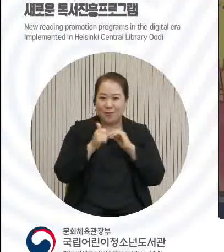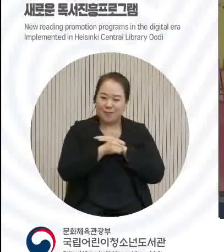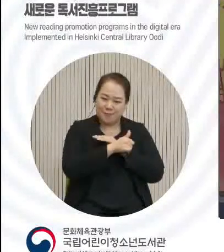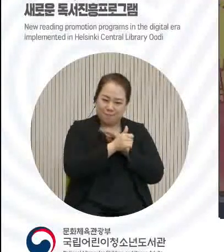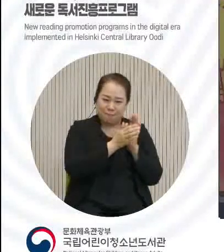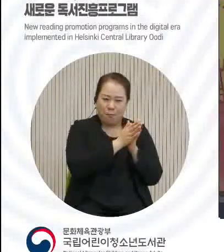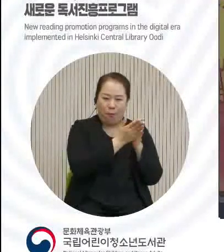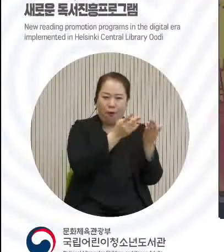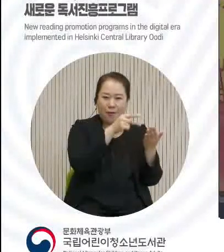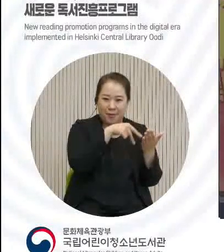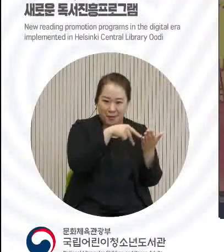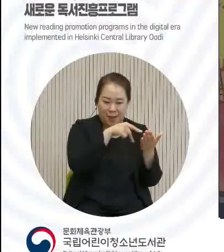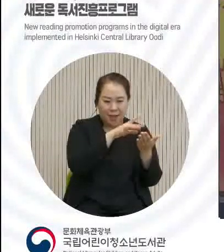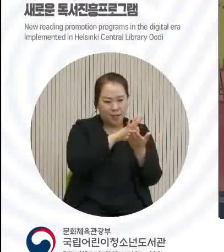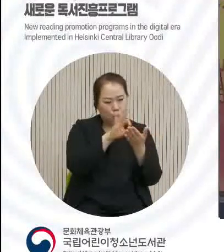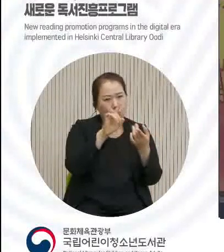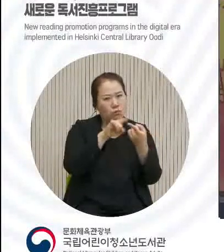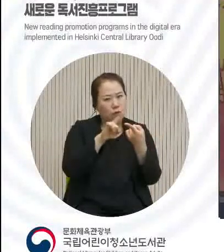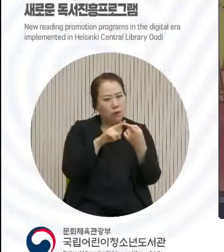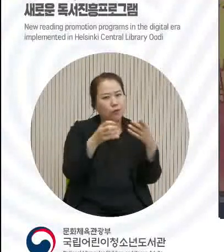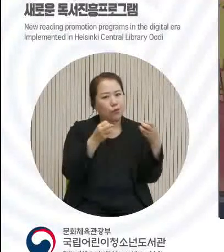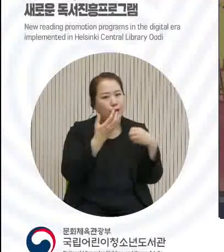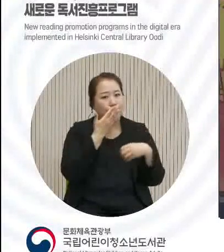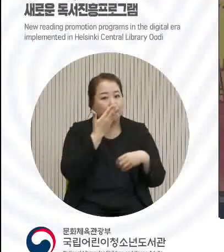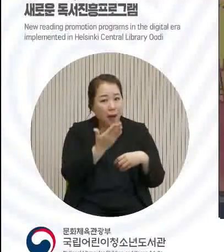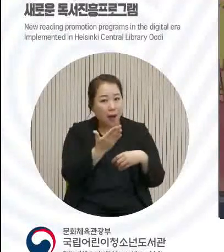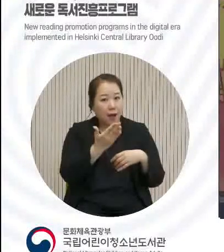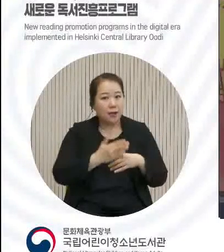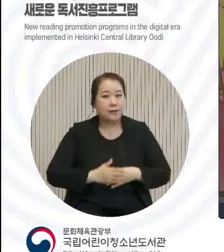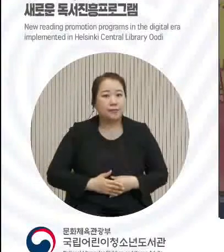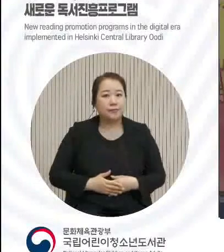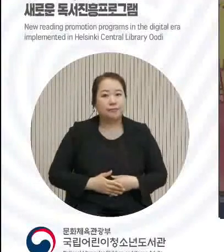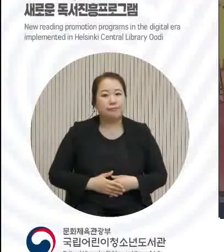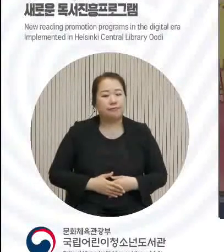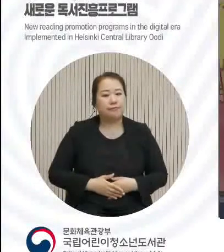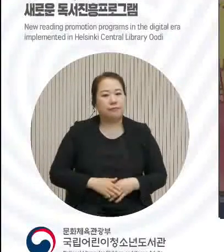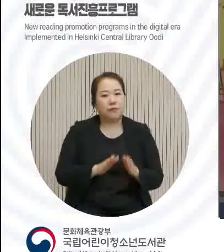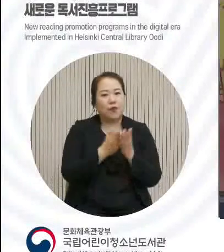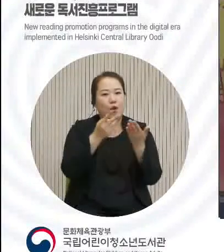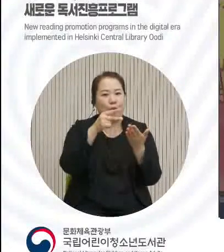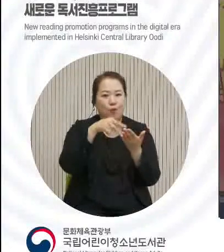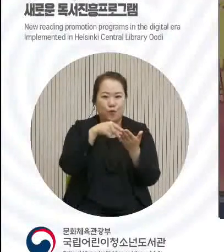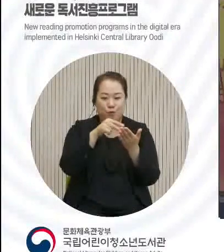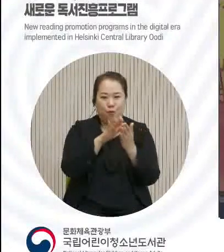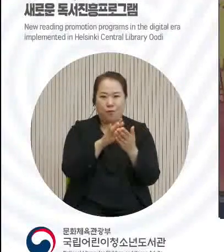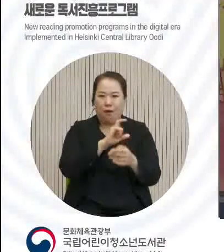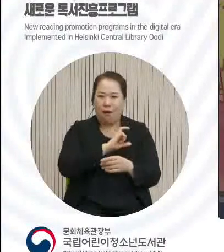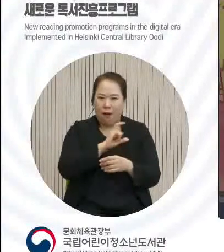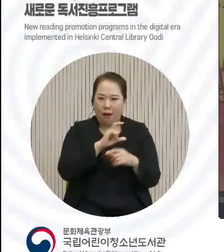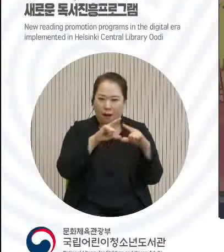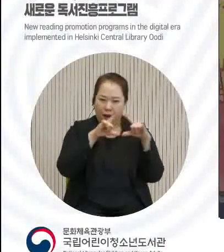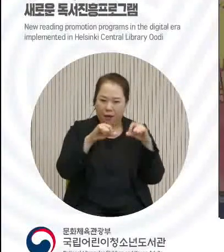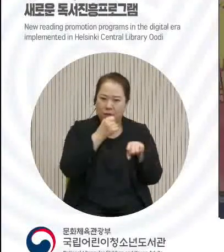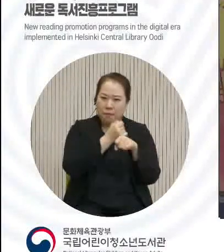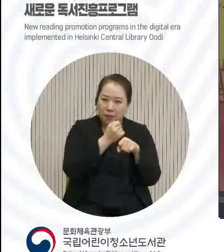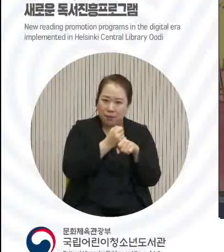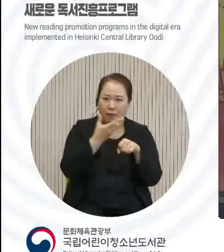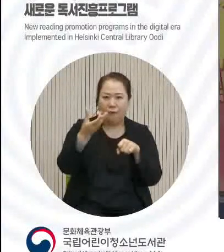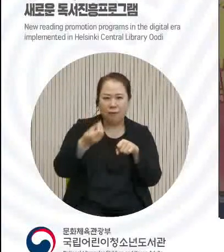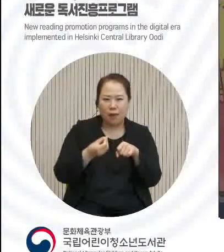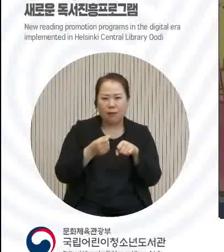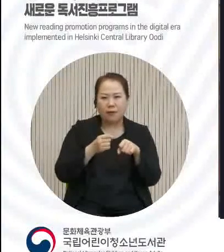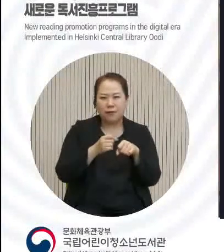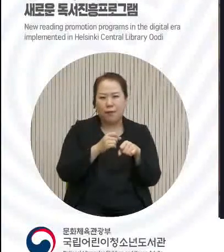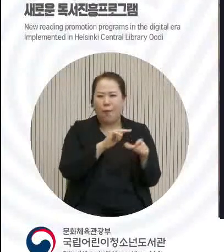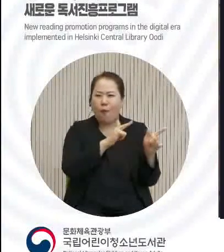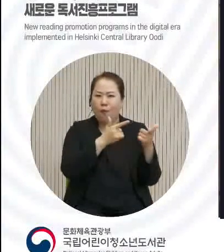library can also be talked about. We can make new library cards, loan books, or even read a new story.